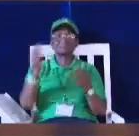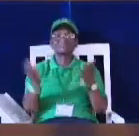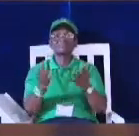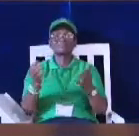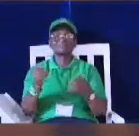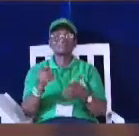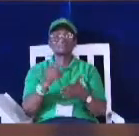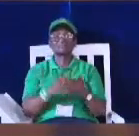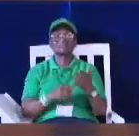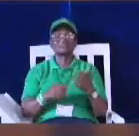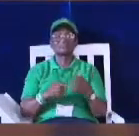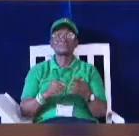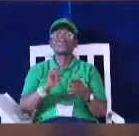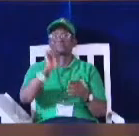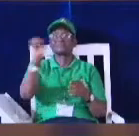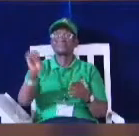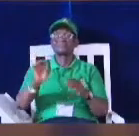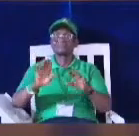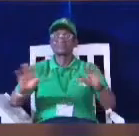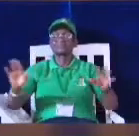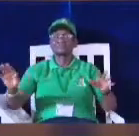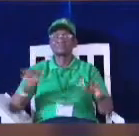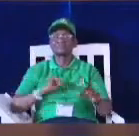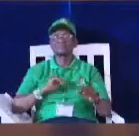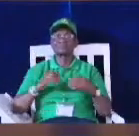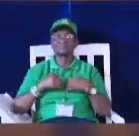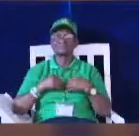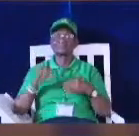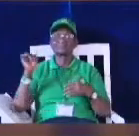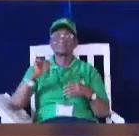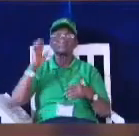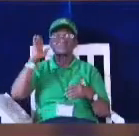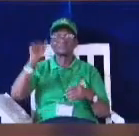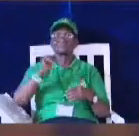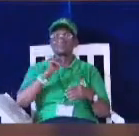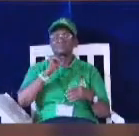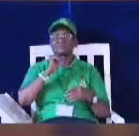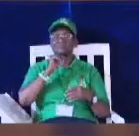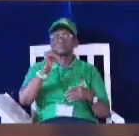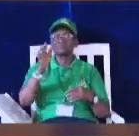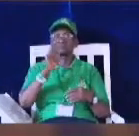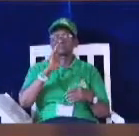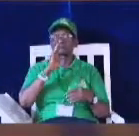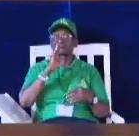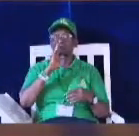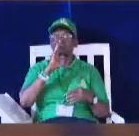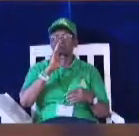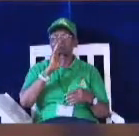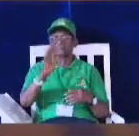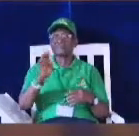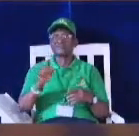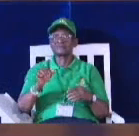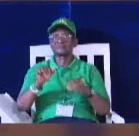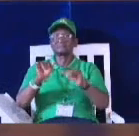whatever children I have, they're not going to be prominent.